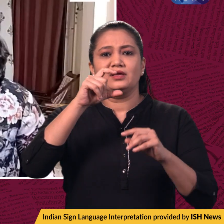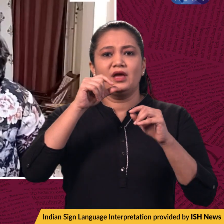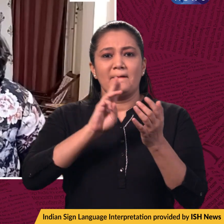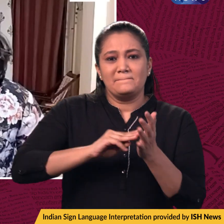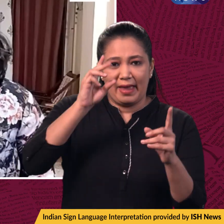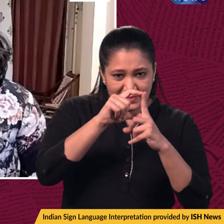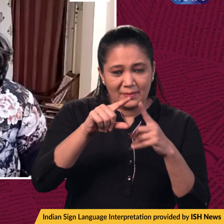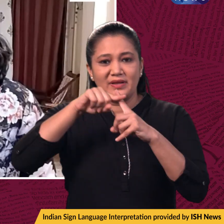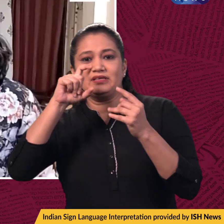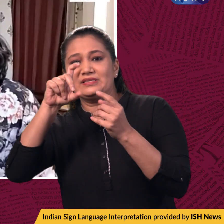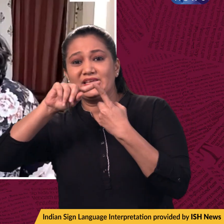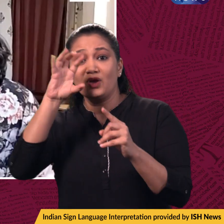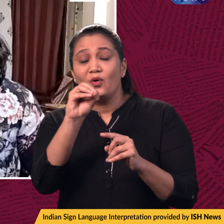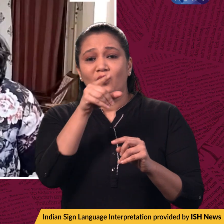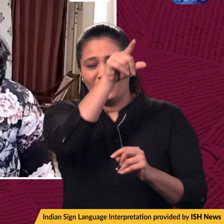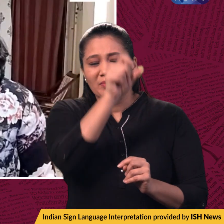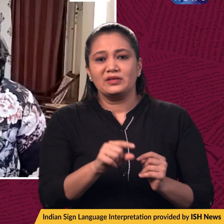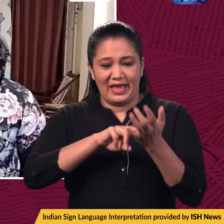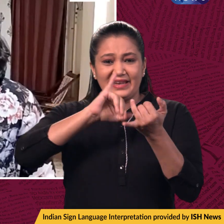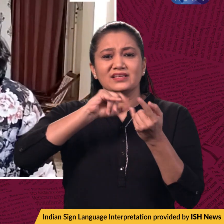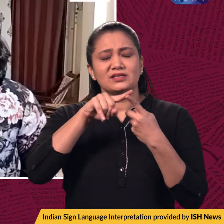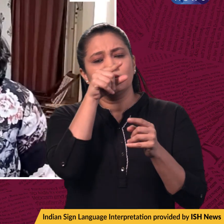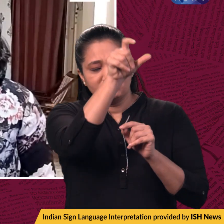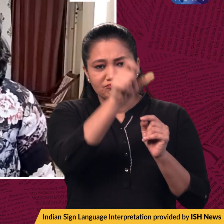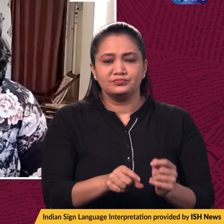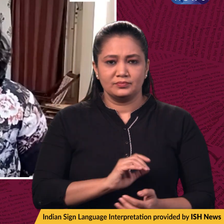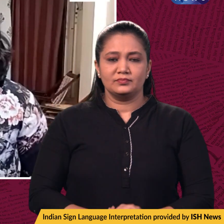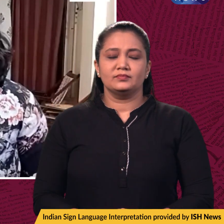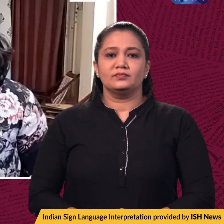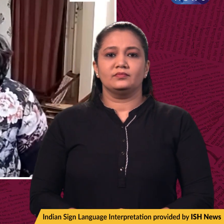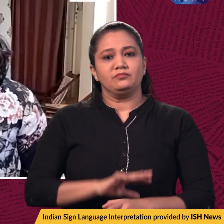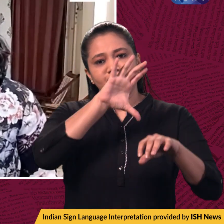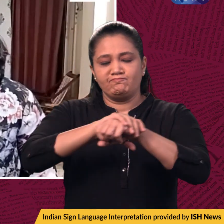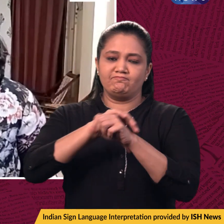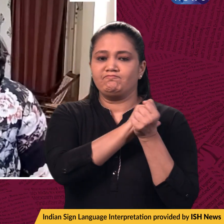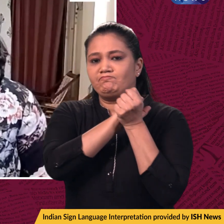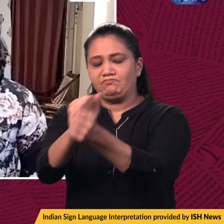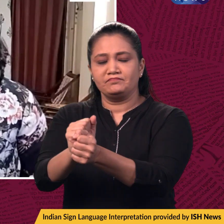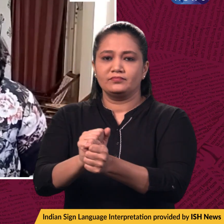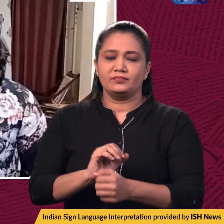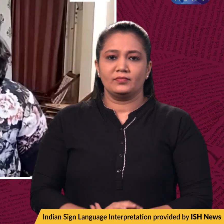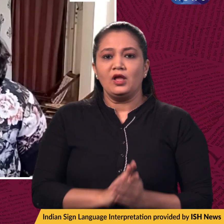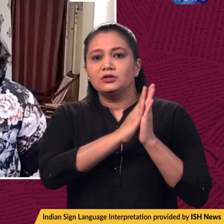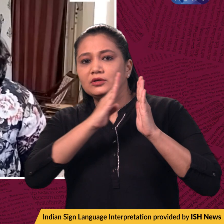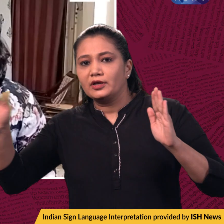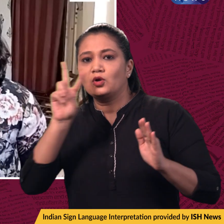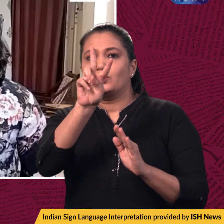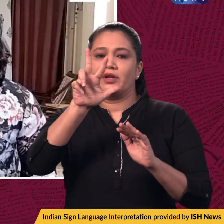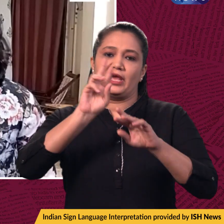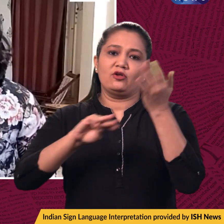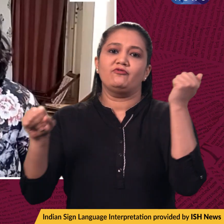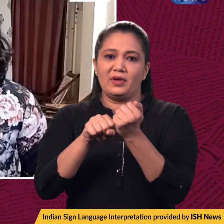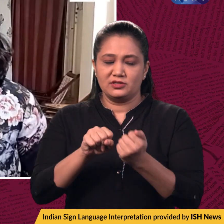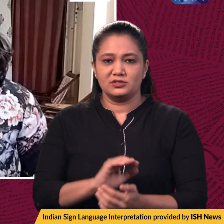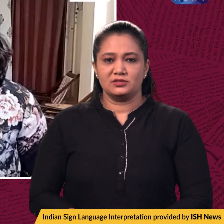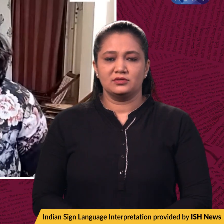chief executive officer of the NSE or National Stock Exchange, to judicial custody till the 28th